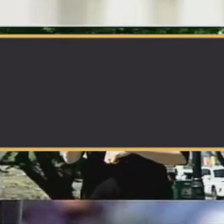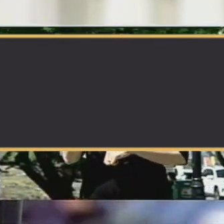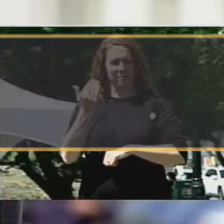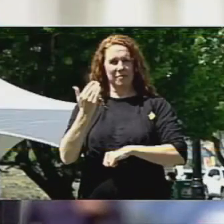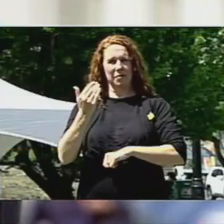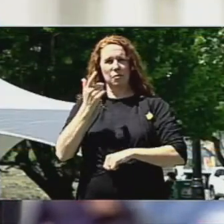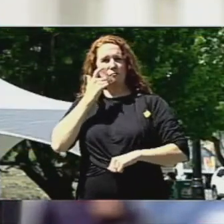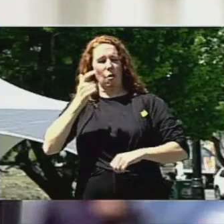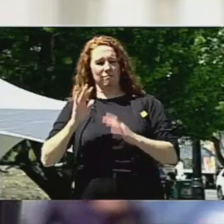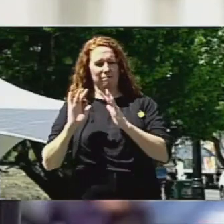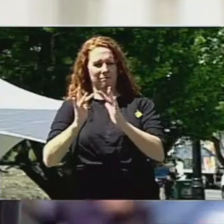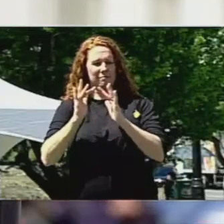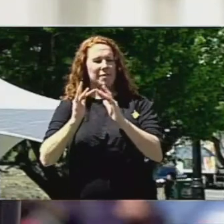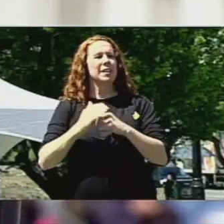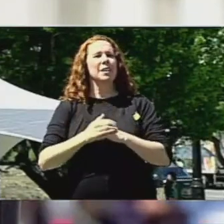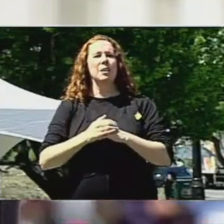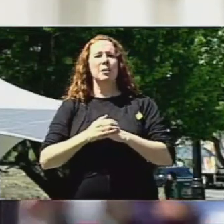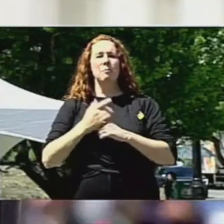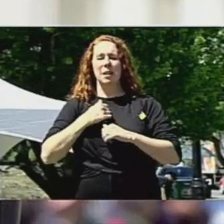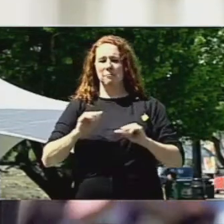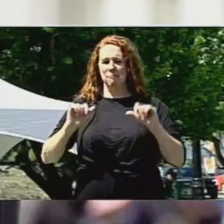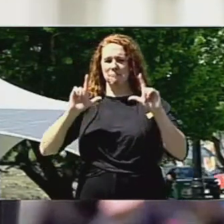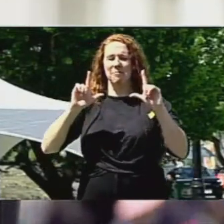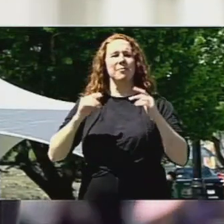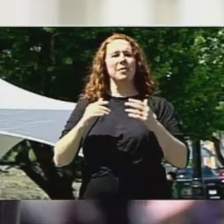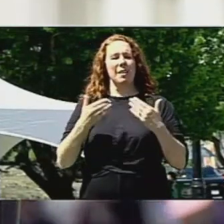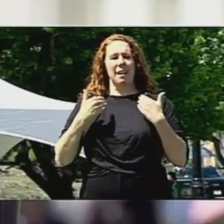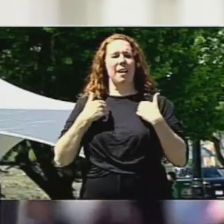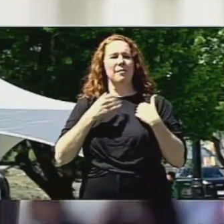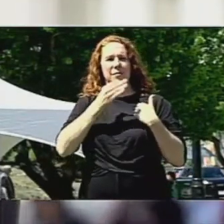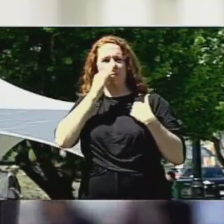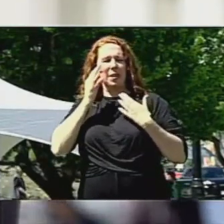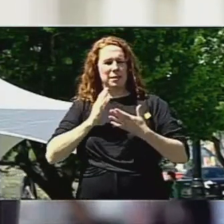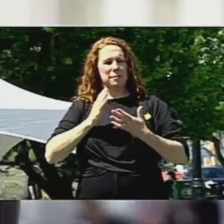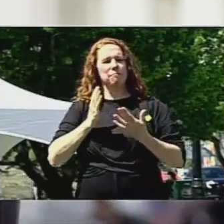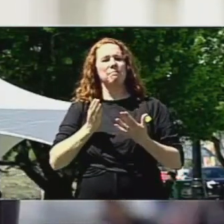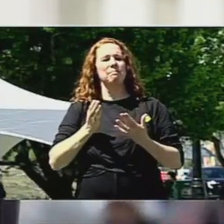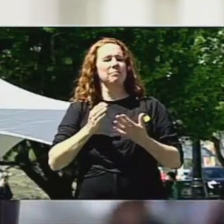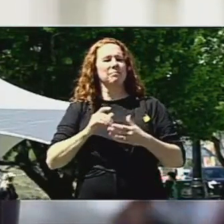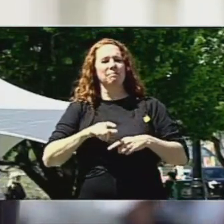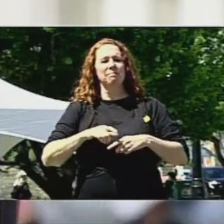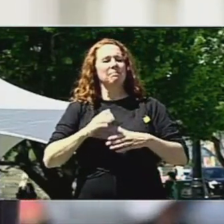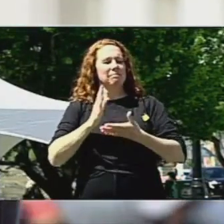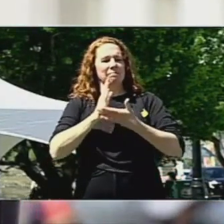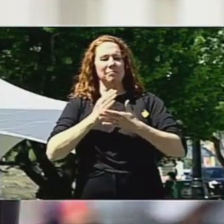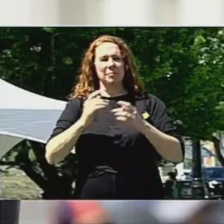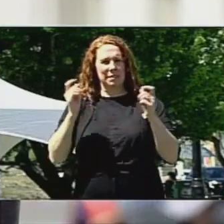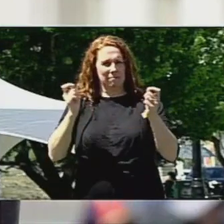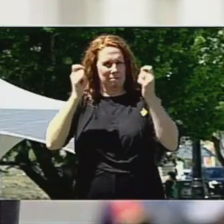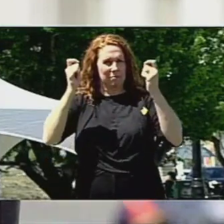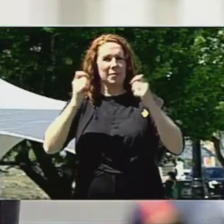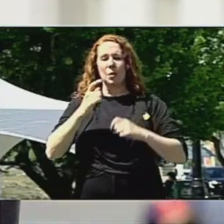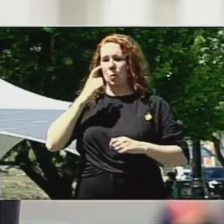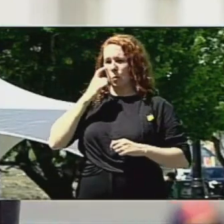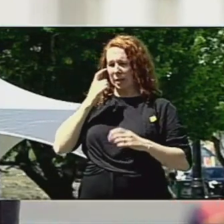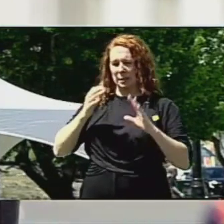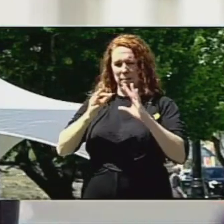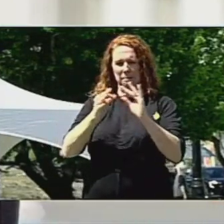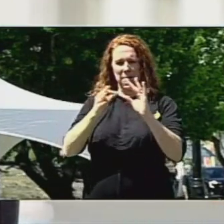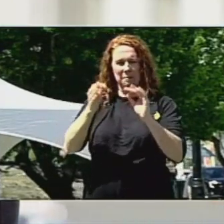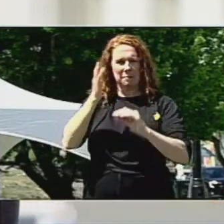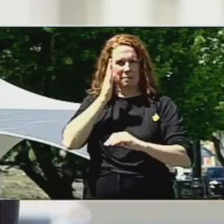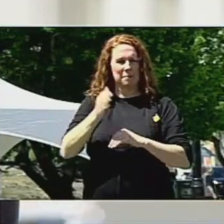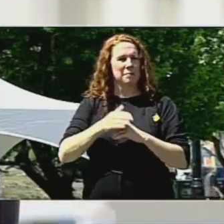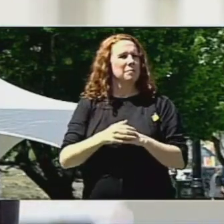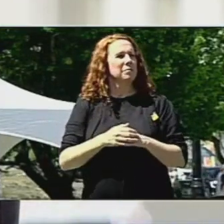stream, Pacific Standard Time, to come back and watch our fast-breaking ceremony. We'll hear from the witnesses then. You can break your fast then. If